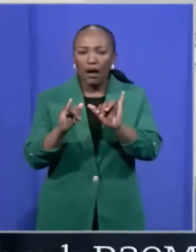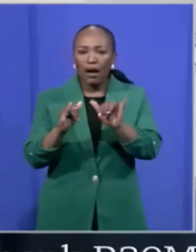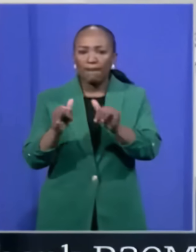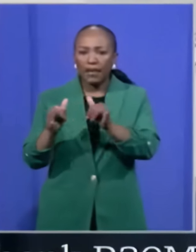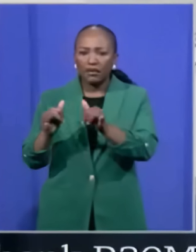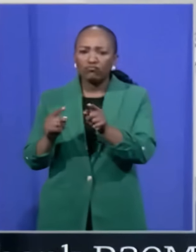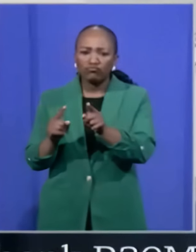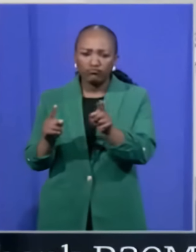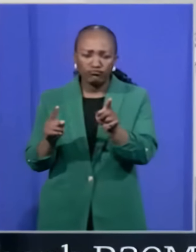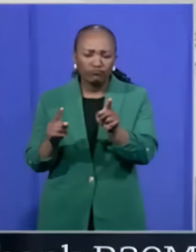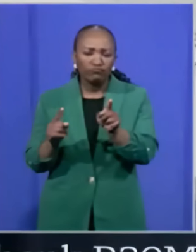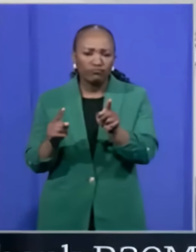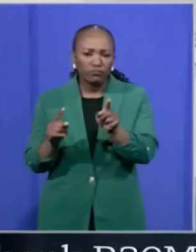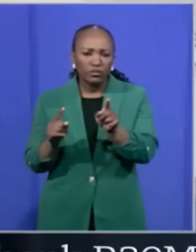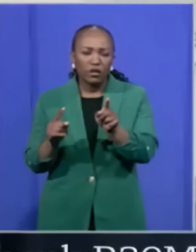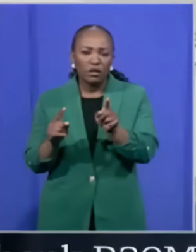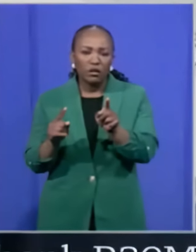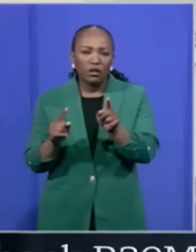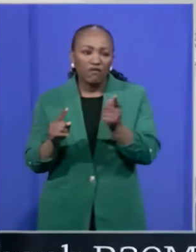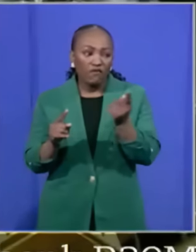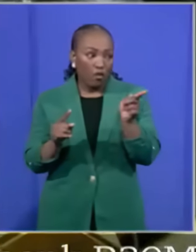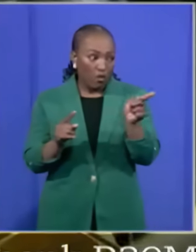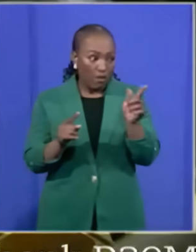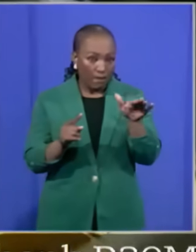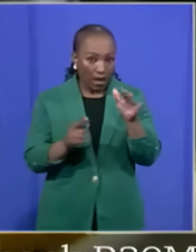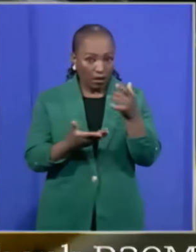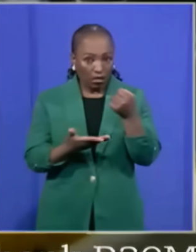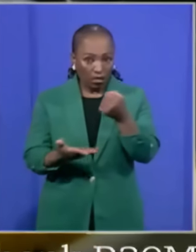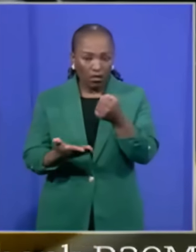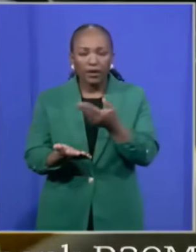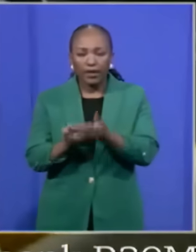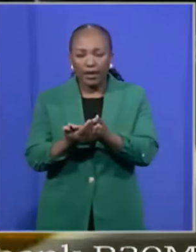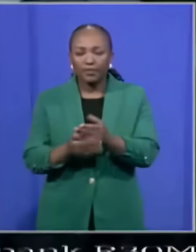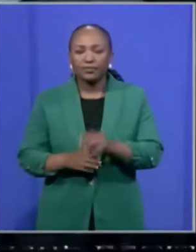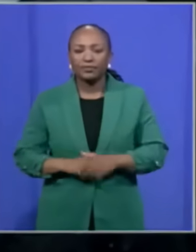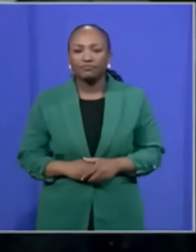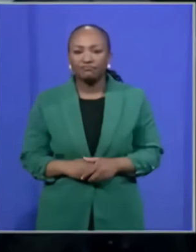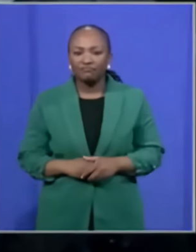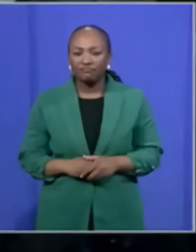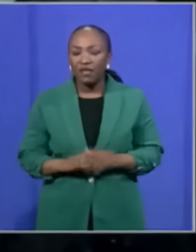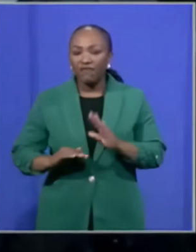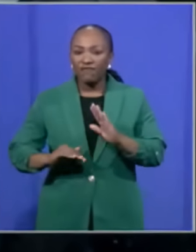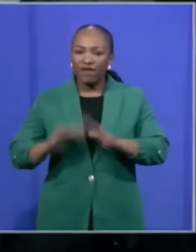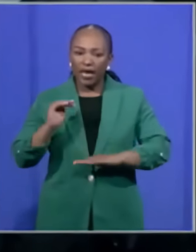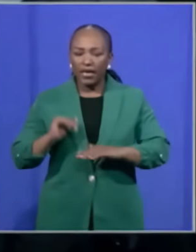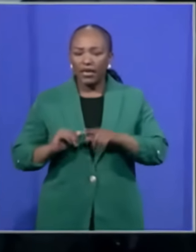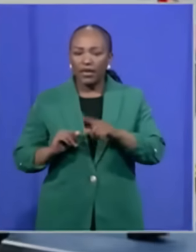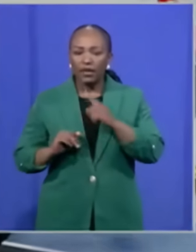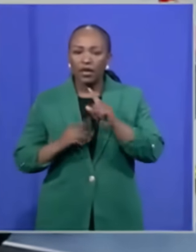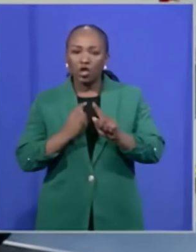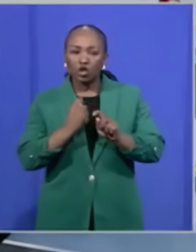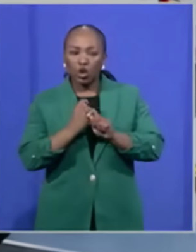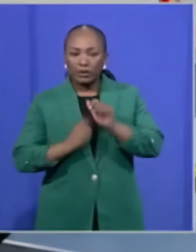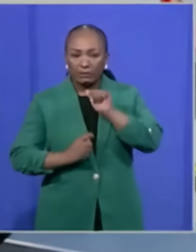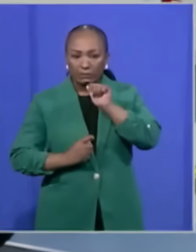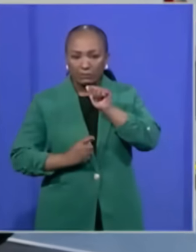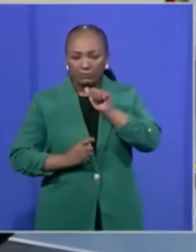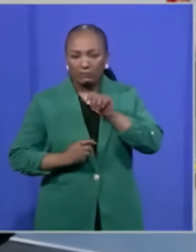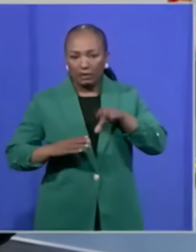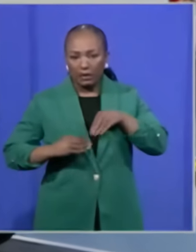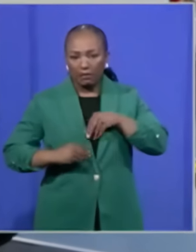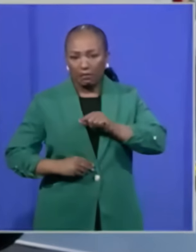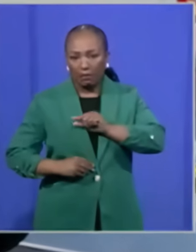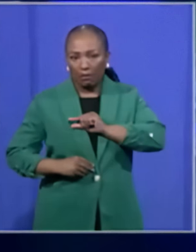option of West Bank as a financier. Kotlo ena e fihleletswe ka morao re Toyota e ipone molato.